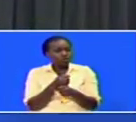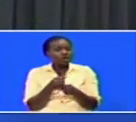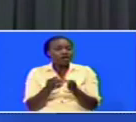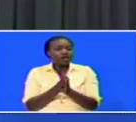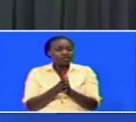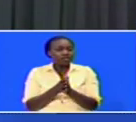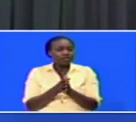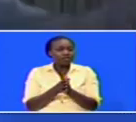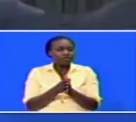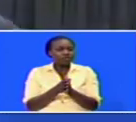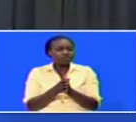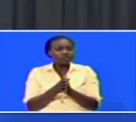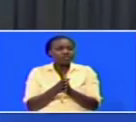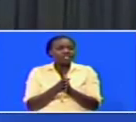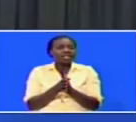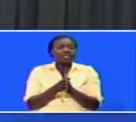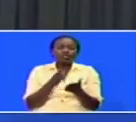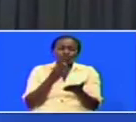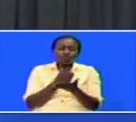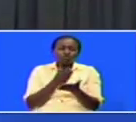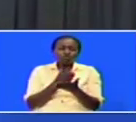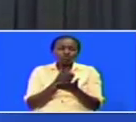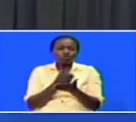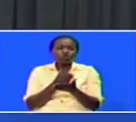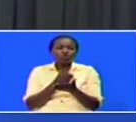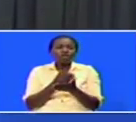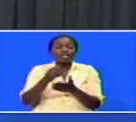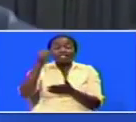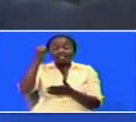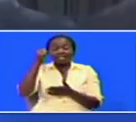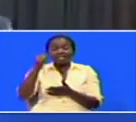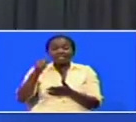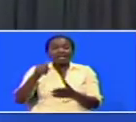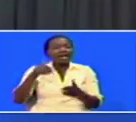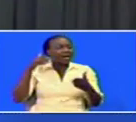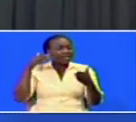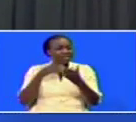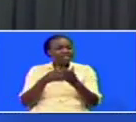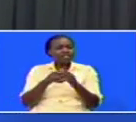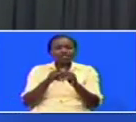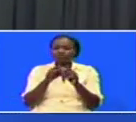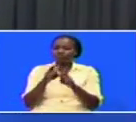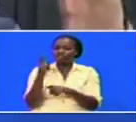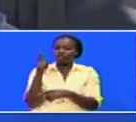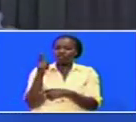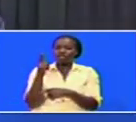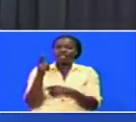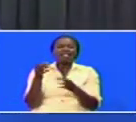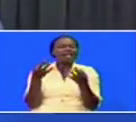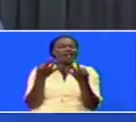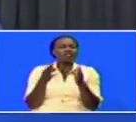And given the fact that the strike is illegal, county governments are free, not